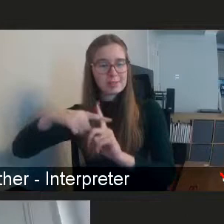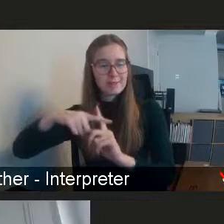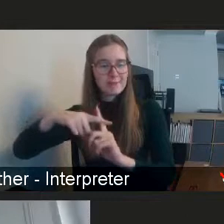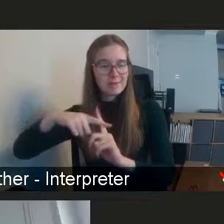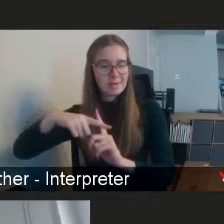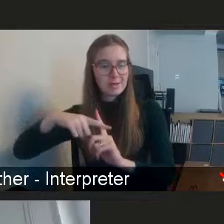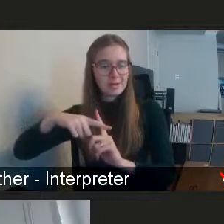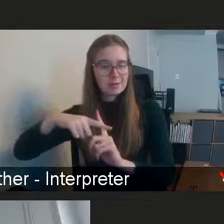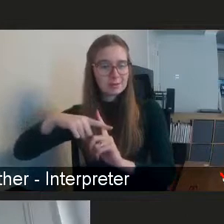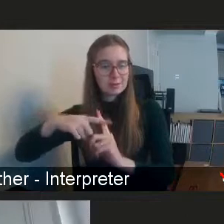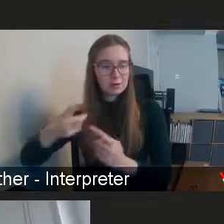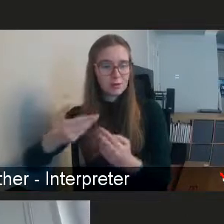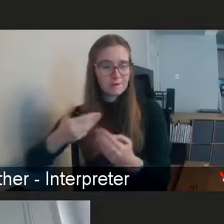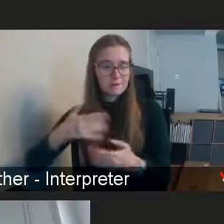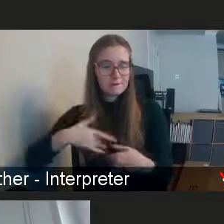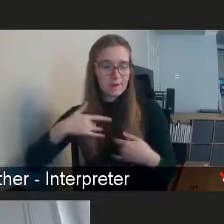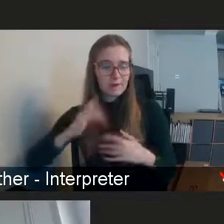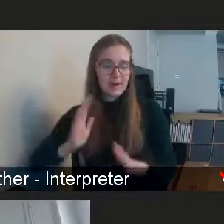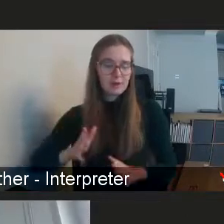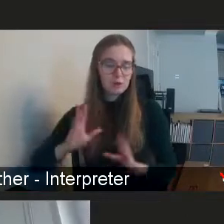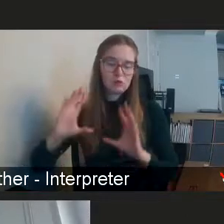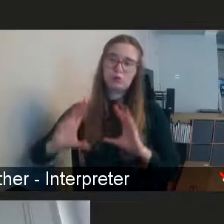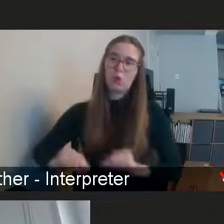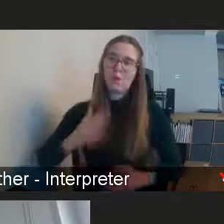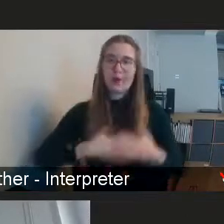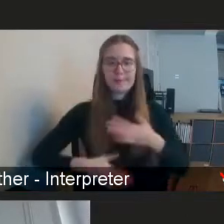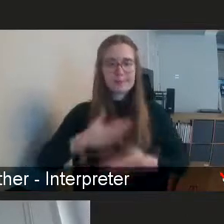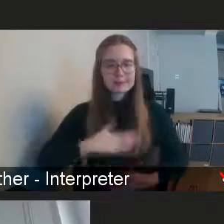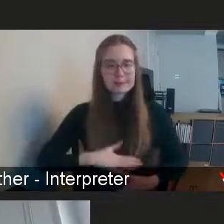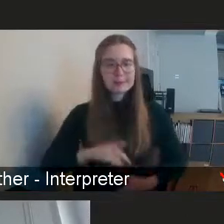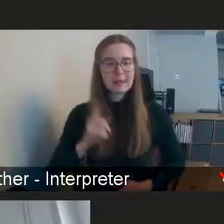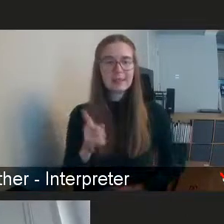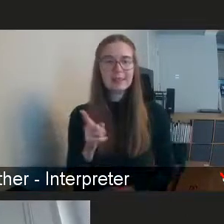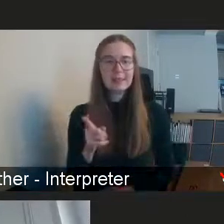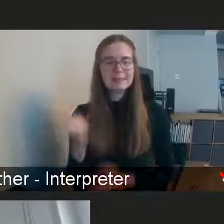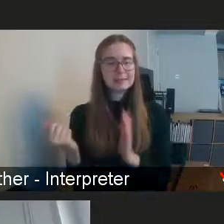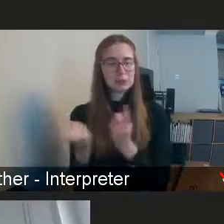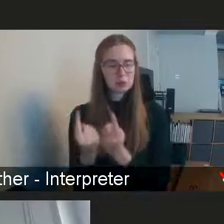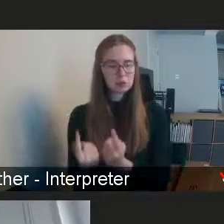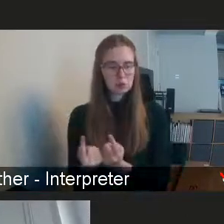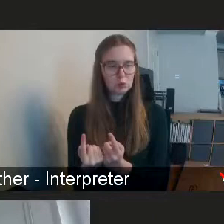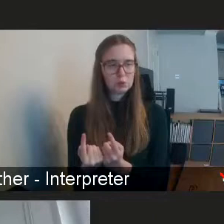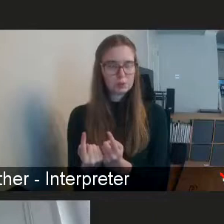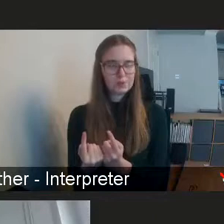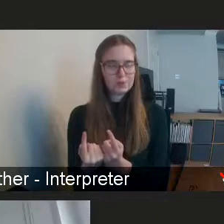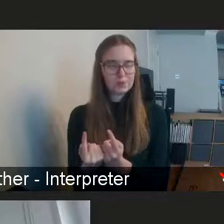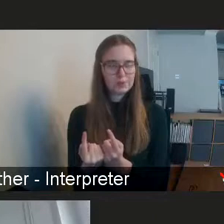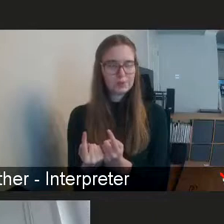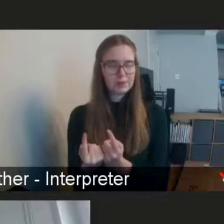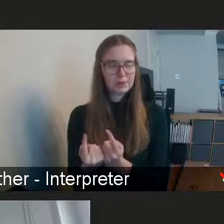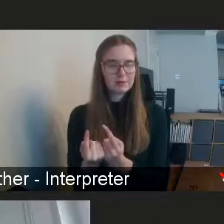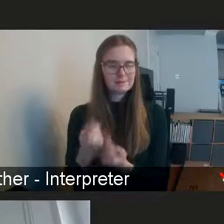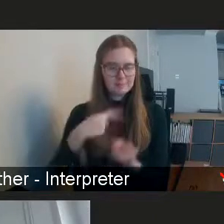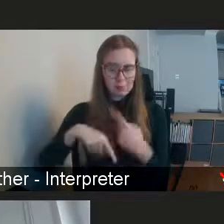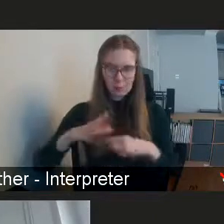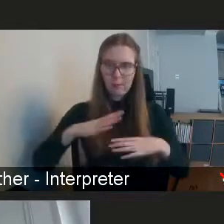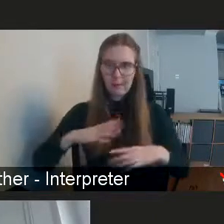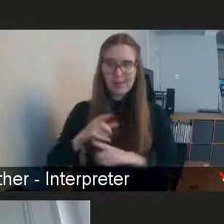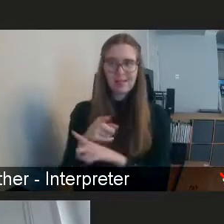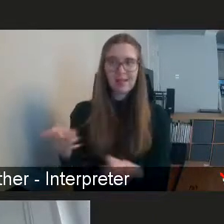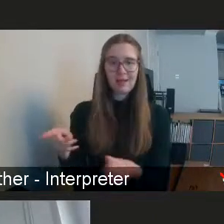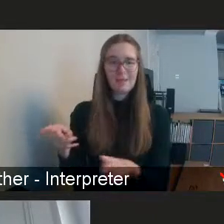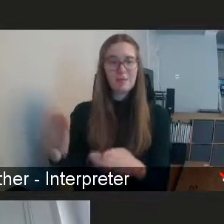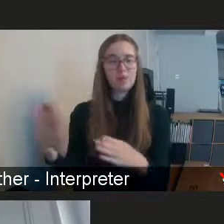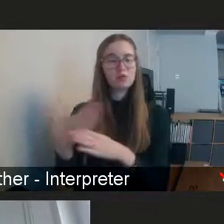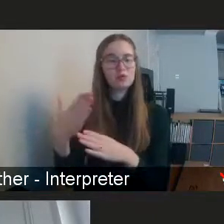feeling that they need to drop certain habits? And in that case, the issue will come, how are we preparing them for these jobs that